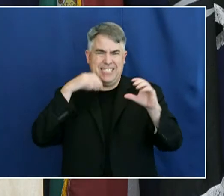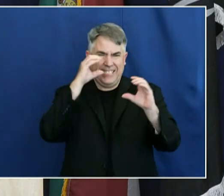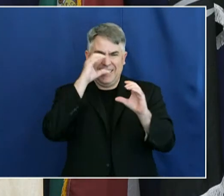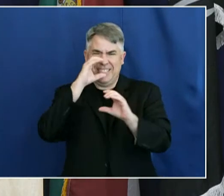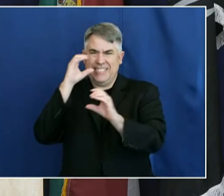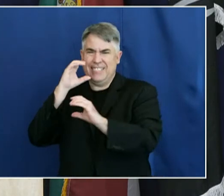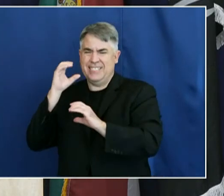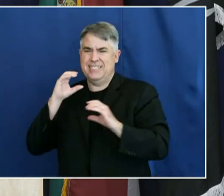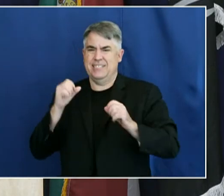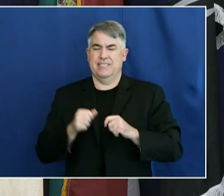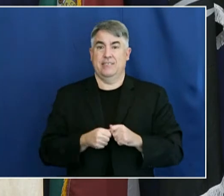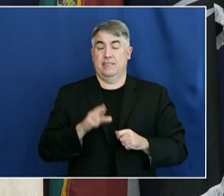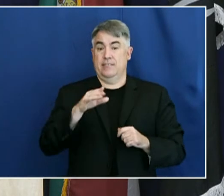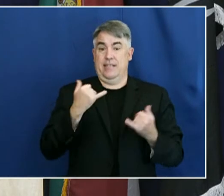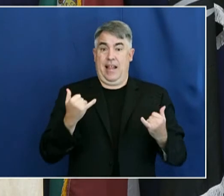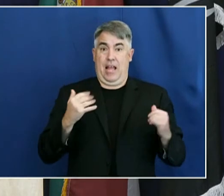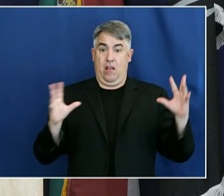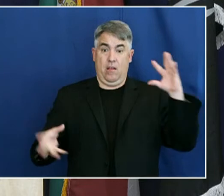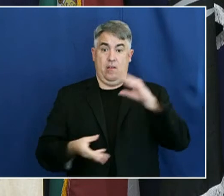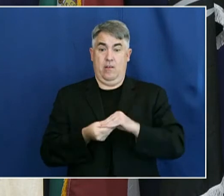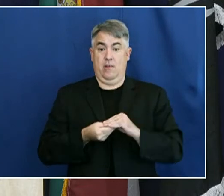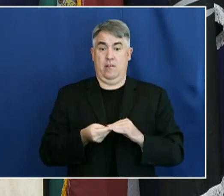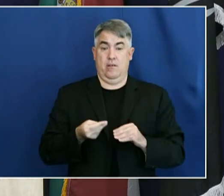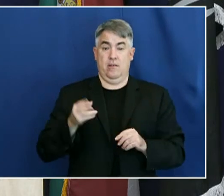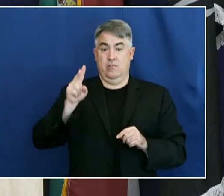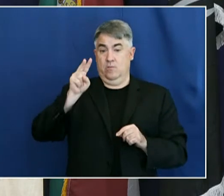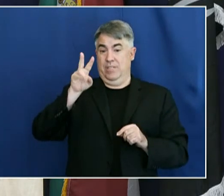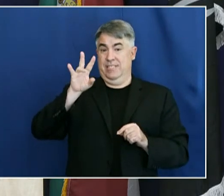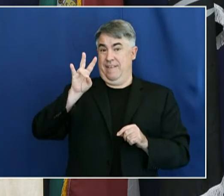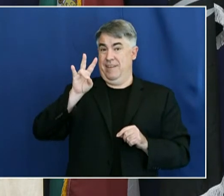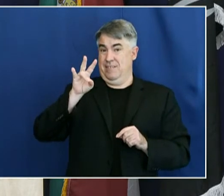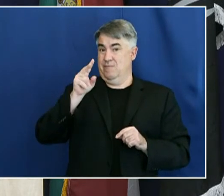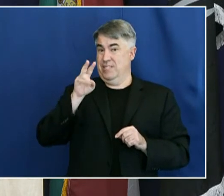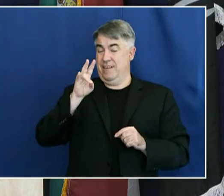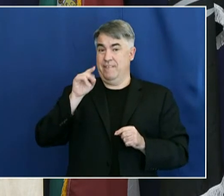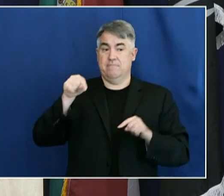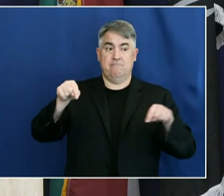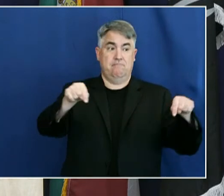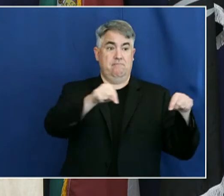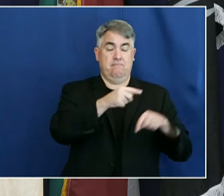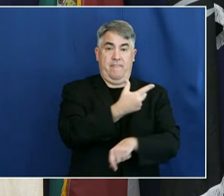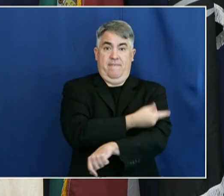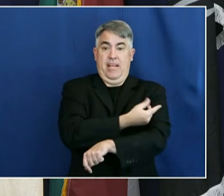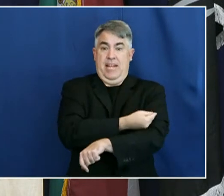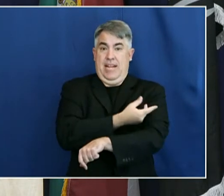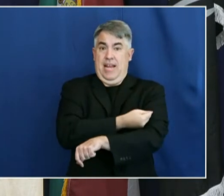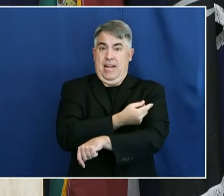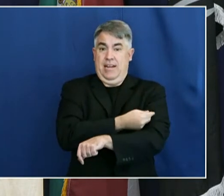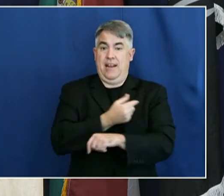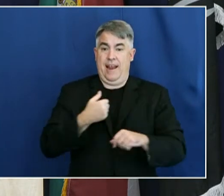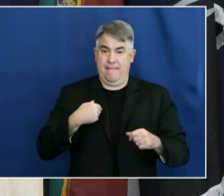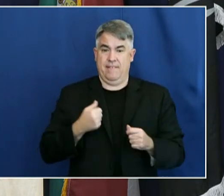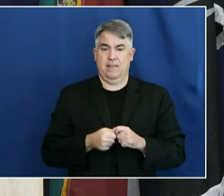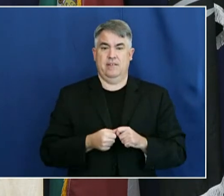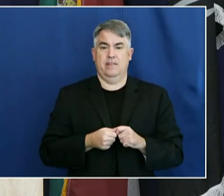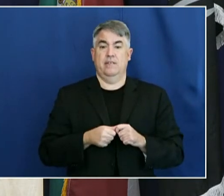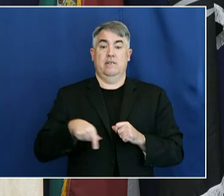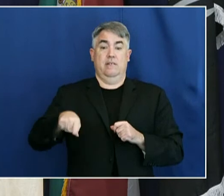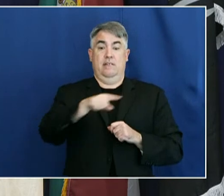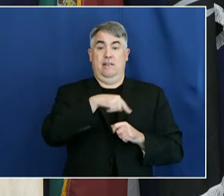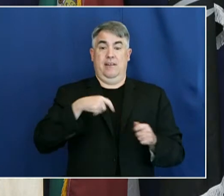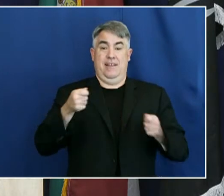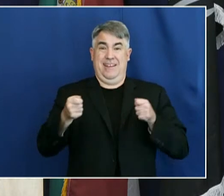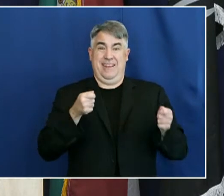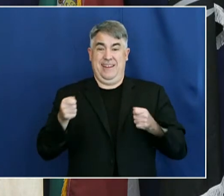now at the 27 county-sponsored or county-administered sites in San Diego County, we could do about 35,000 vaccines